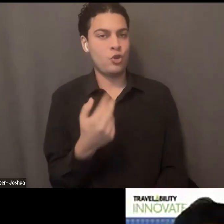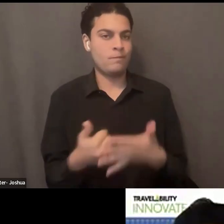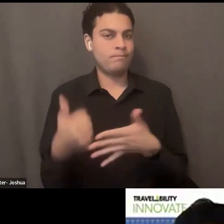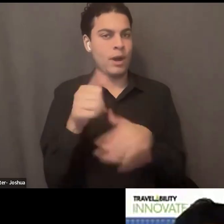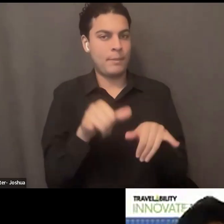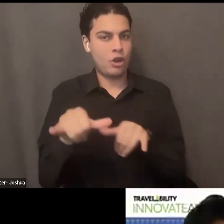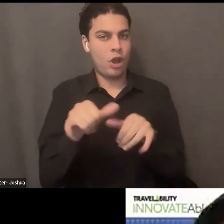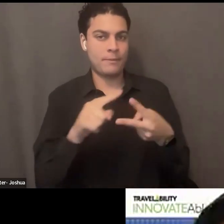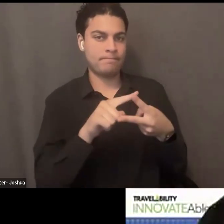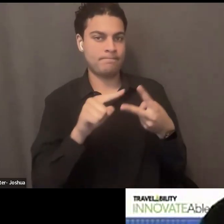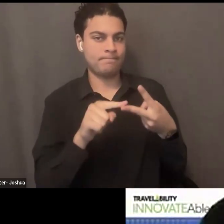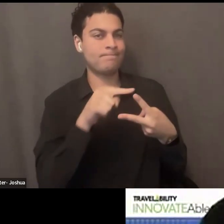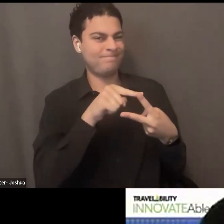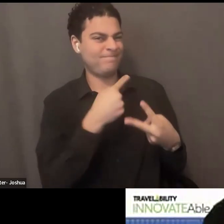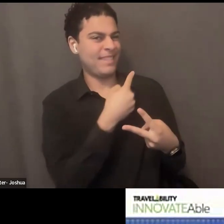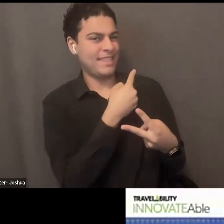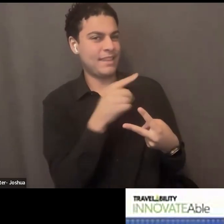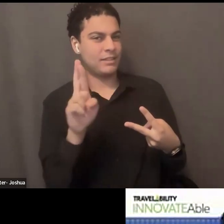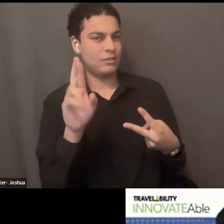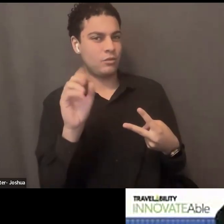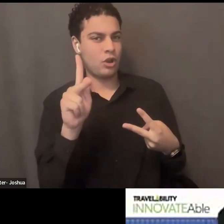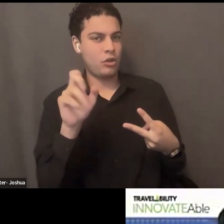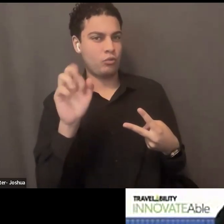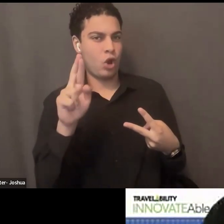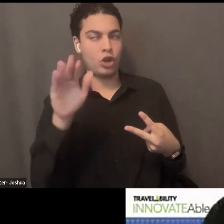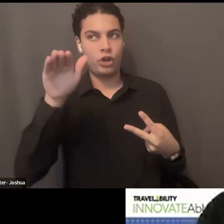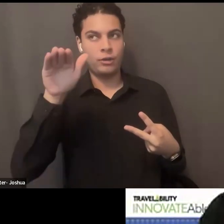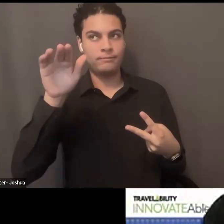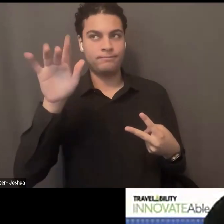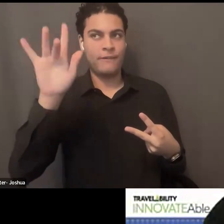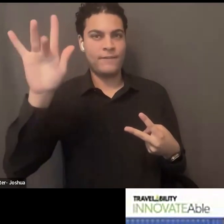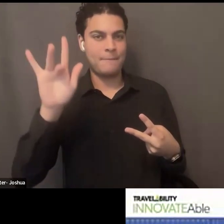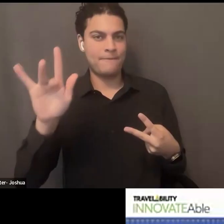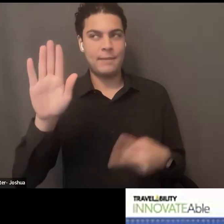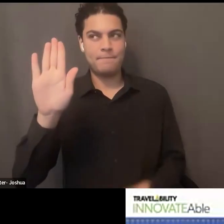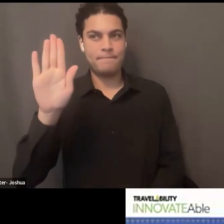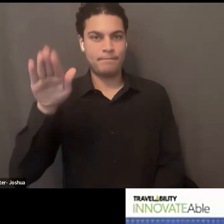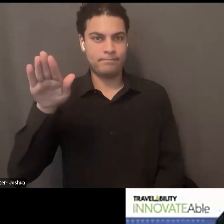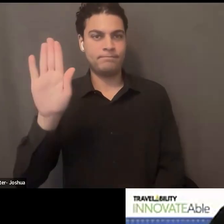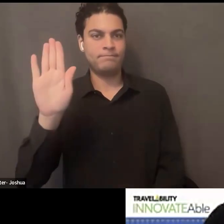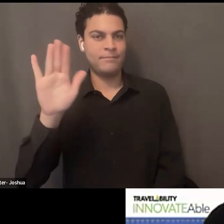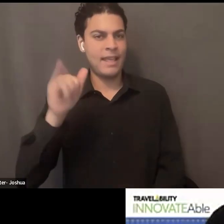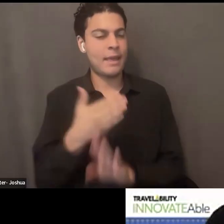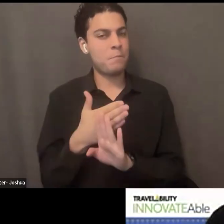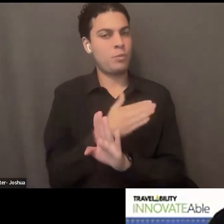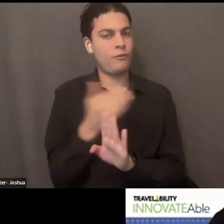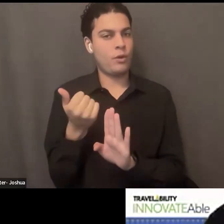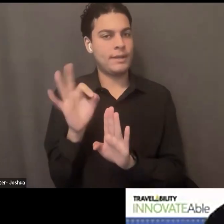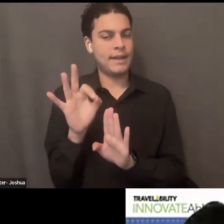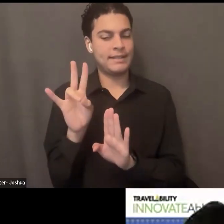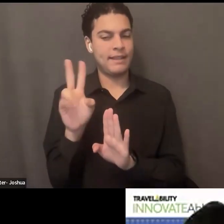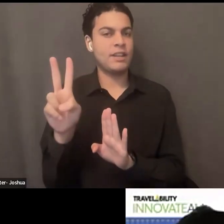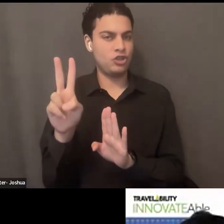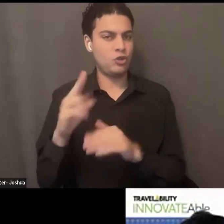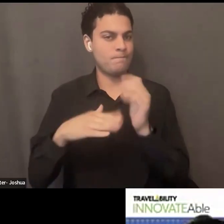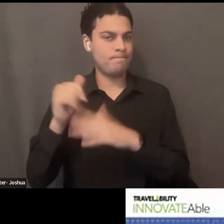rocks back and forth. That's common in homes built post 1972, homes or hotels. We work